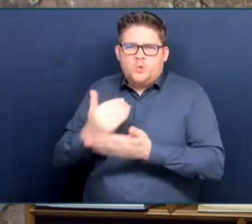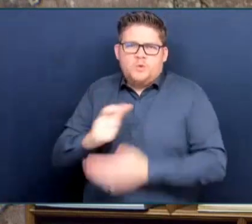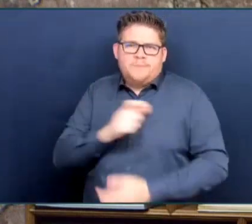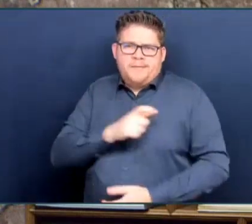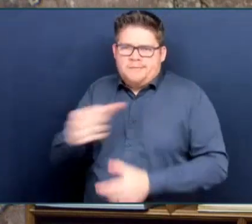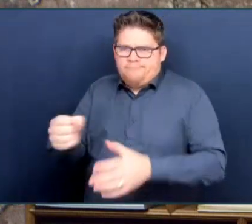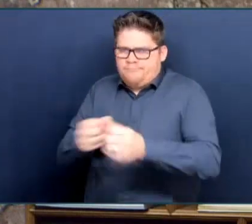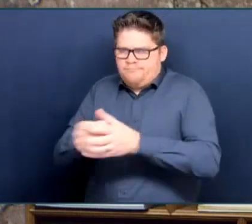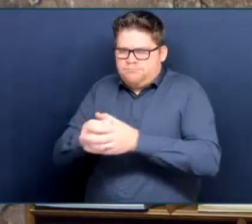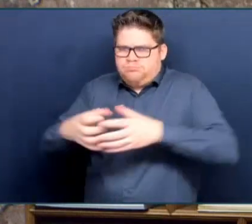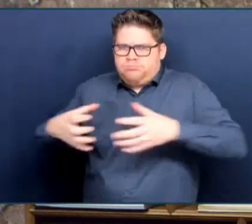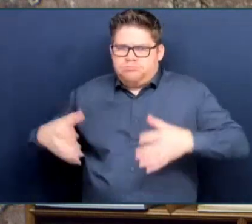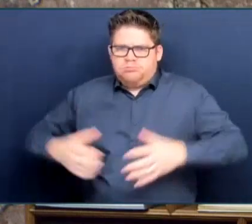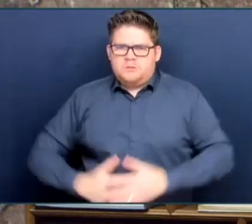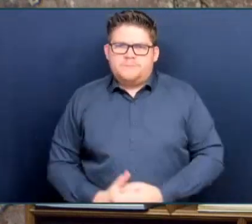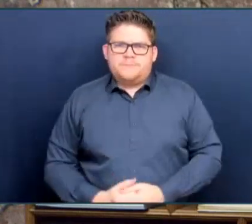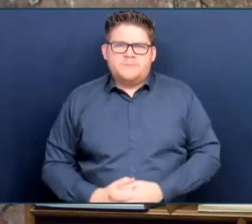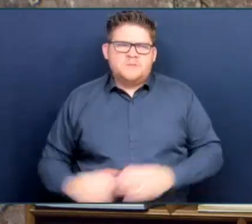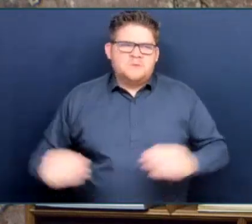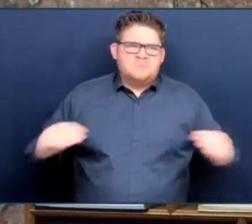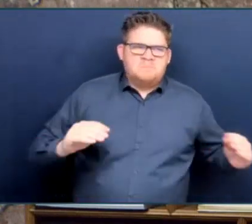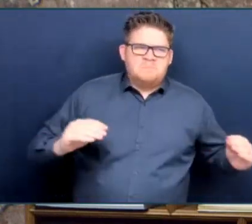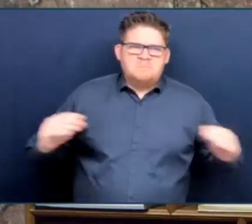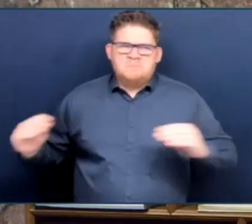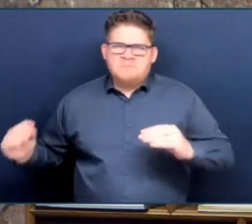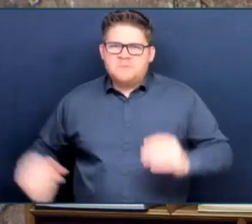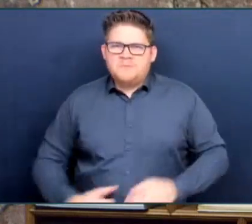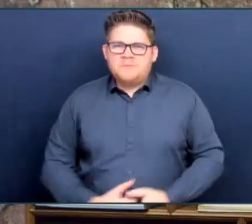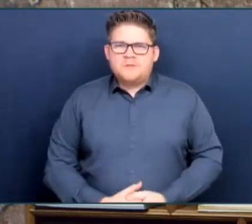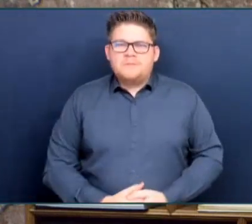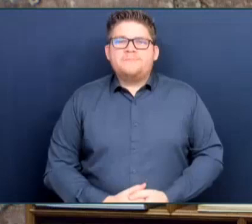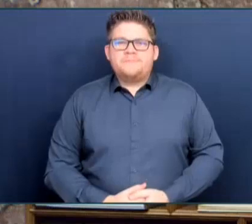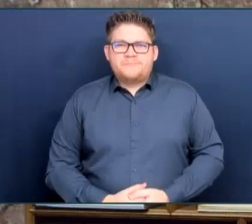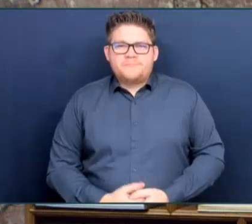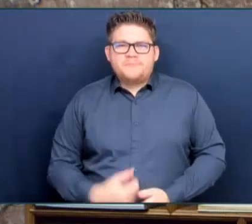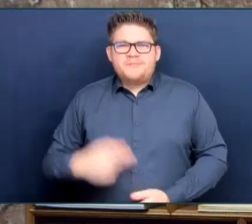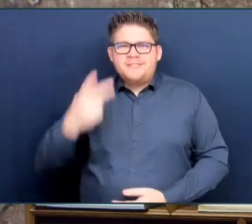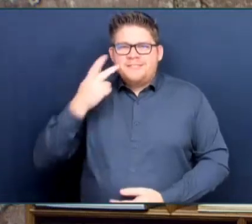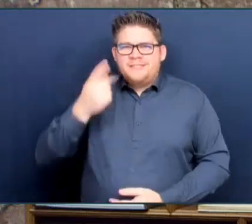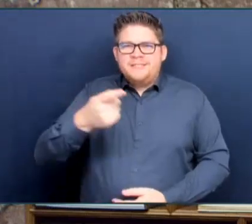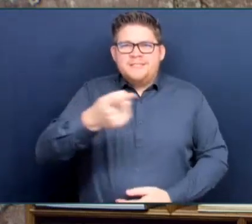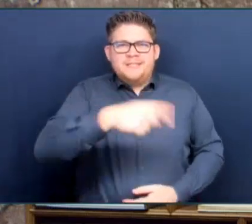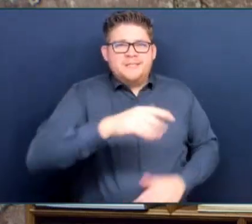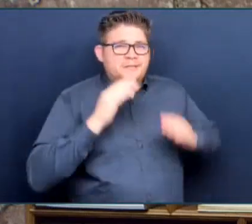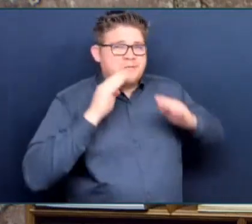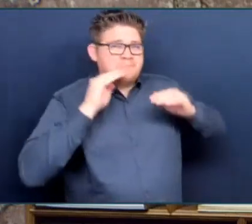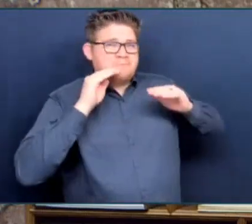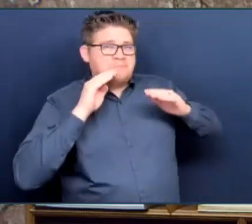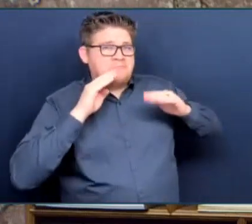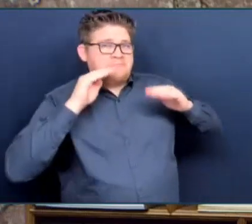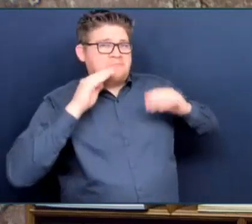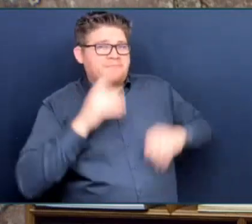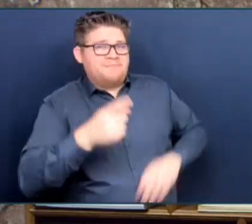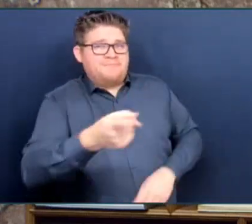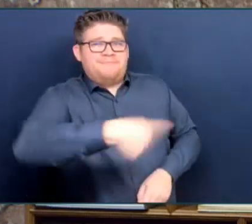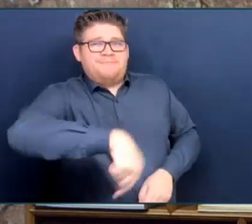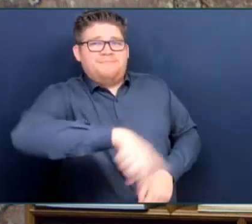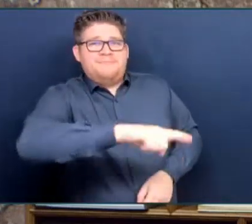We get the smirks from the other side, Honourable Speaker, when they profess to be concerned about public safety, Honourable Speaker.